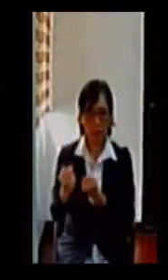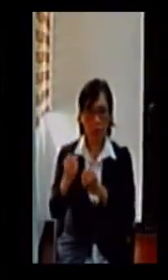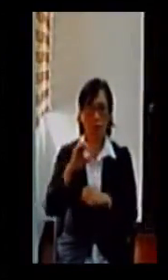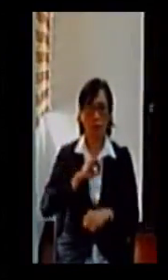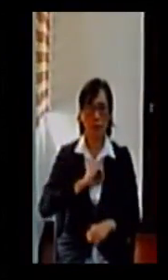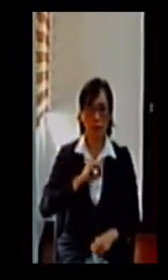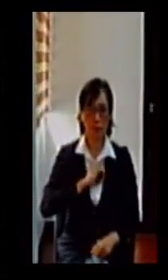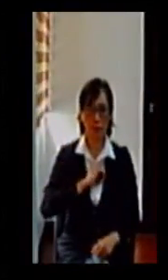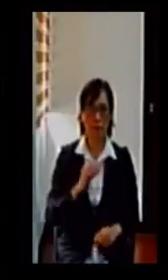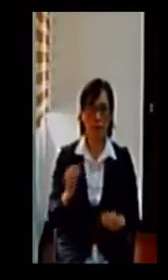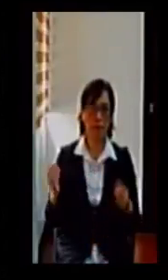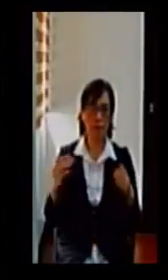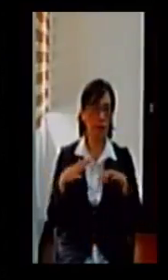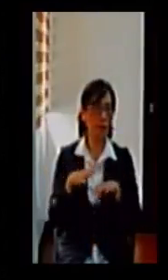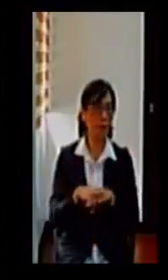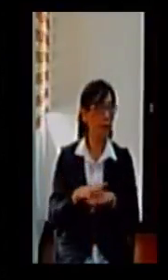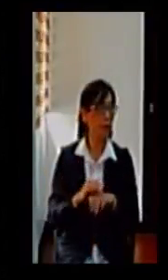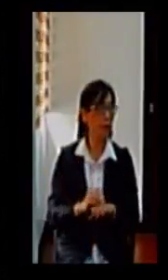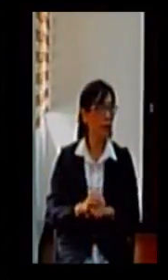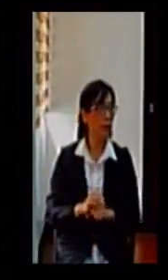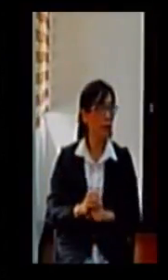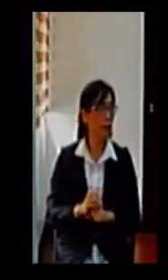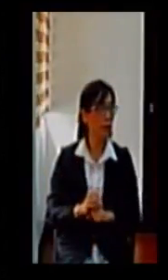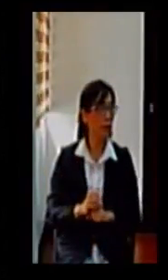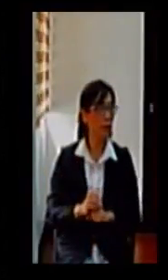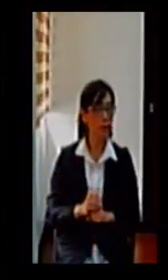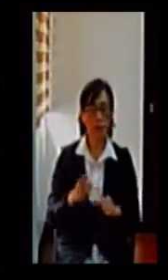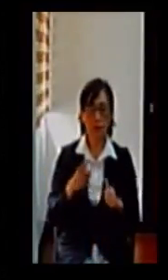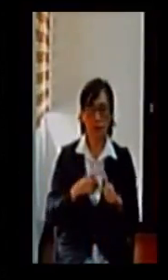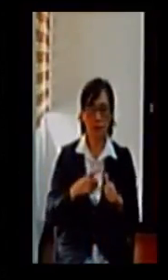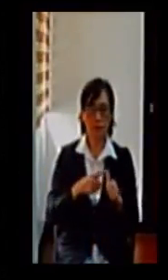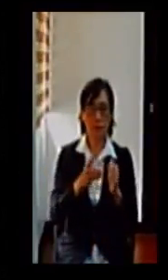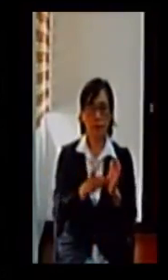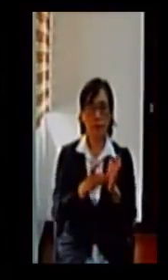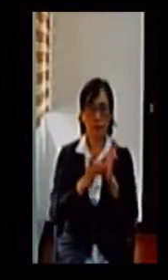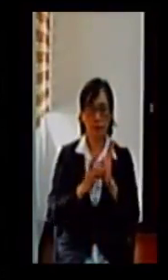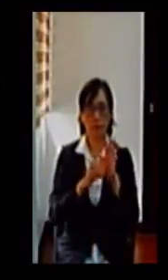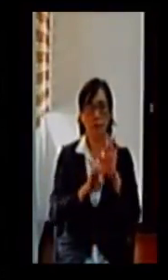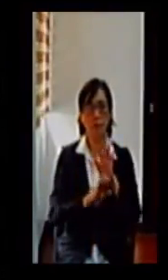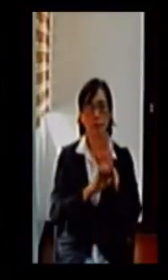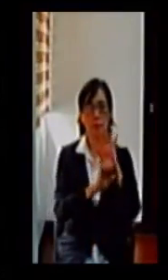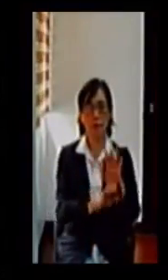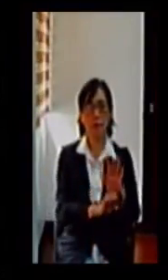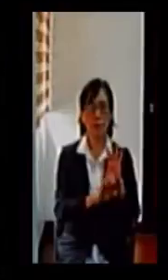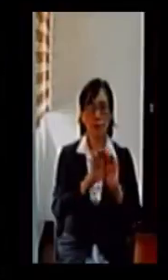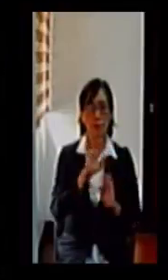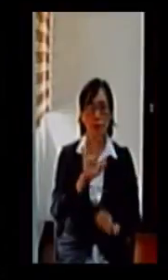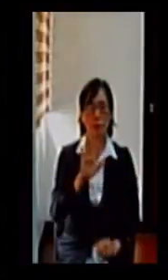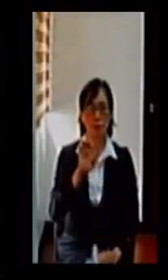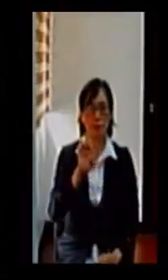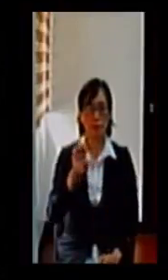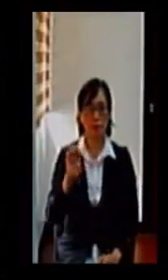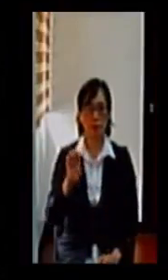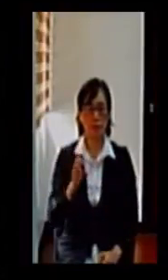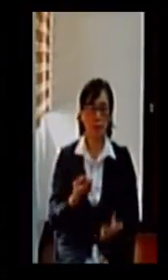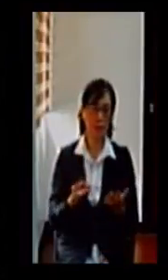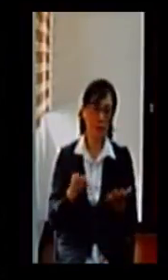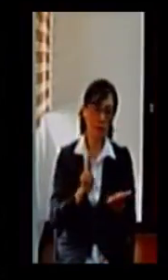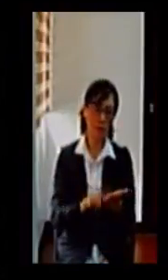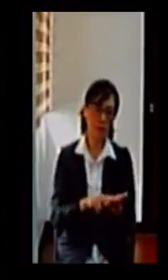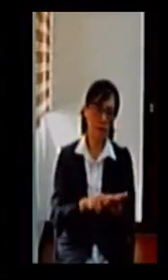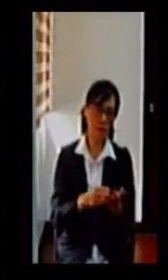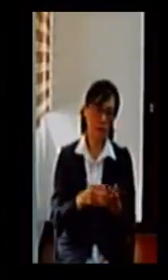volition. Okay. On the first document, Exhibit Quintuple T, there appears a signature above the